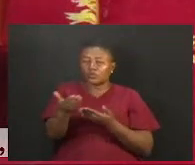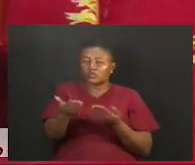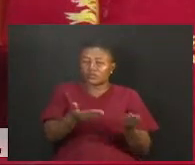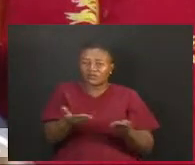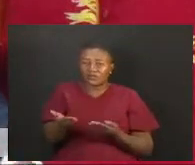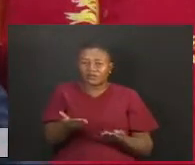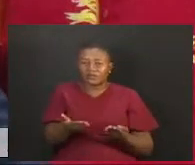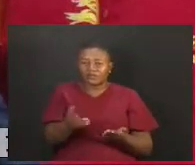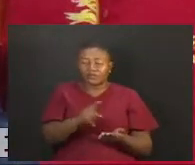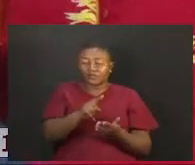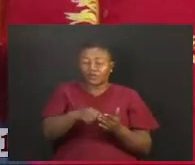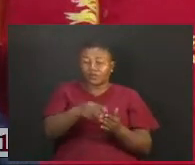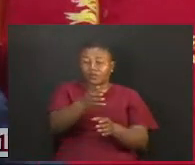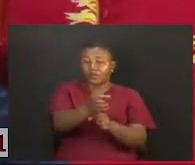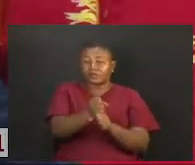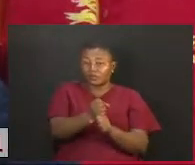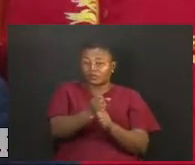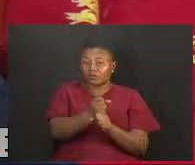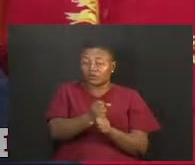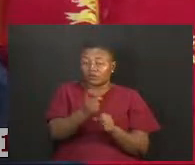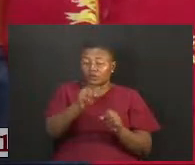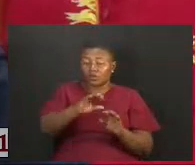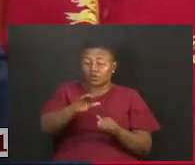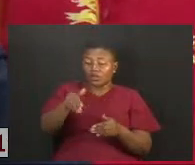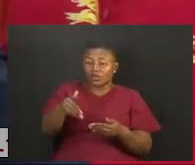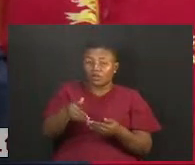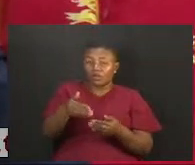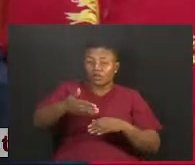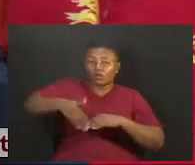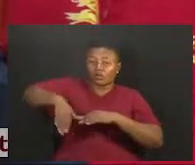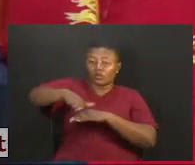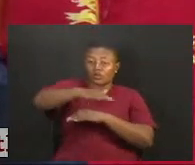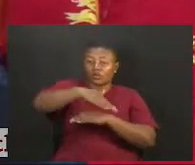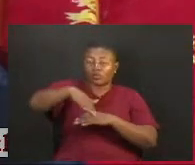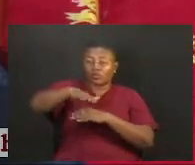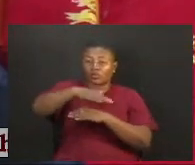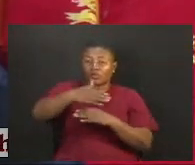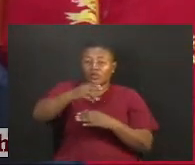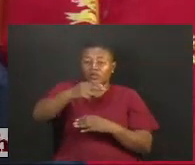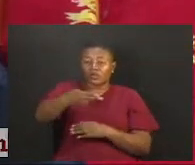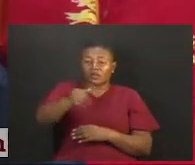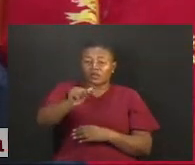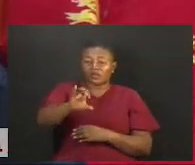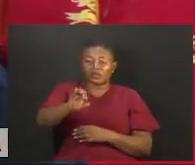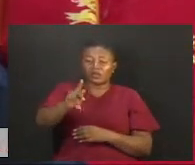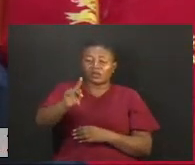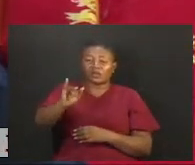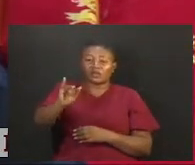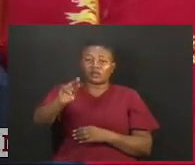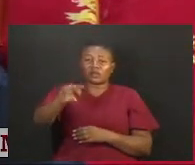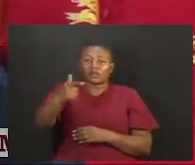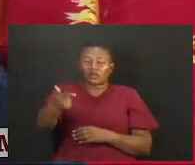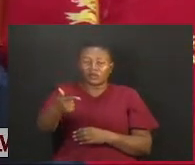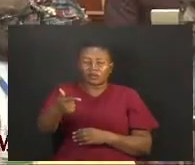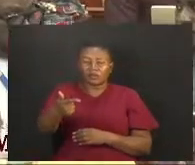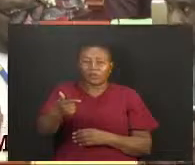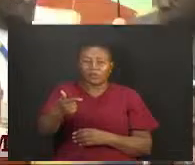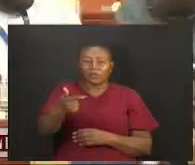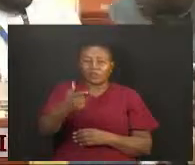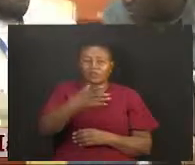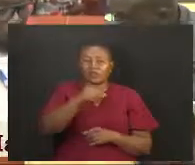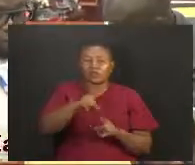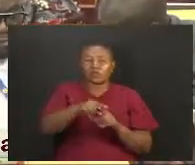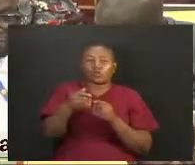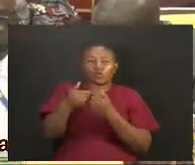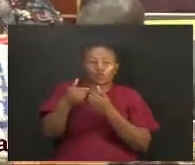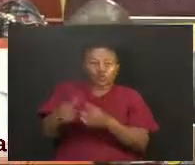achieved through the introduction of an overarching non-tax revenue legislation, amendment of existing relevant laws,